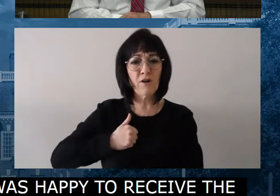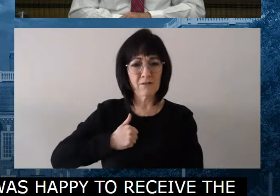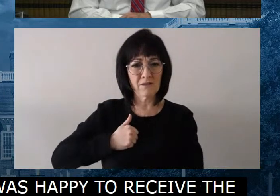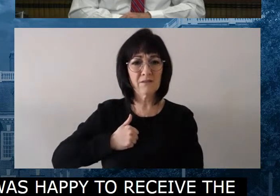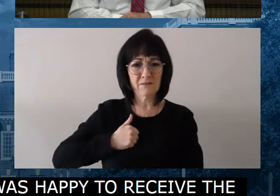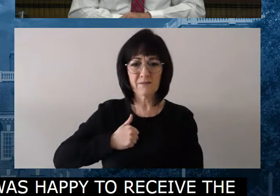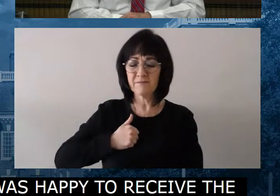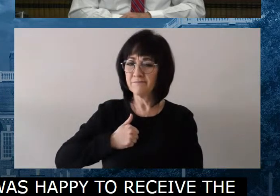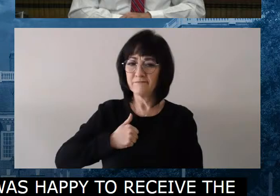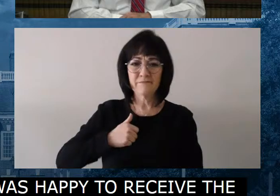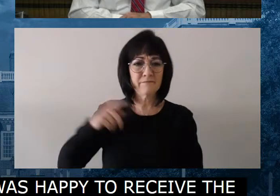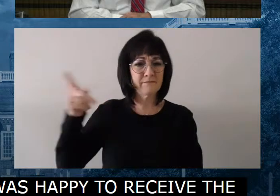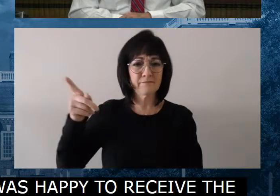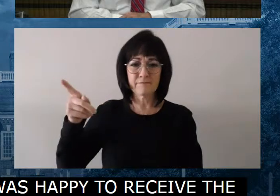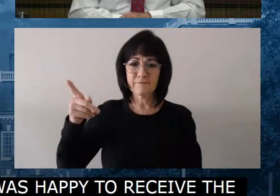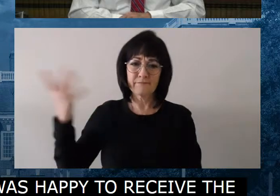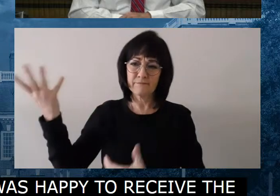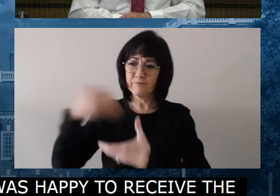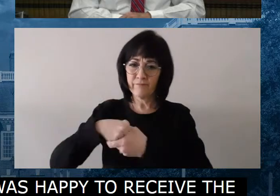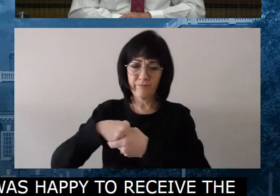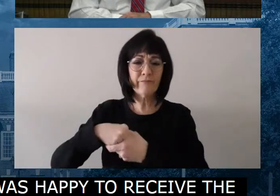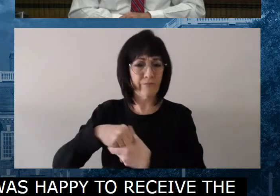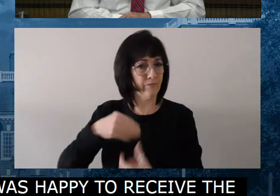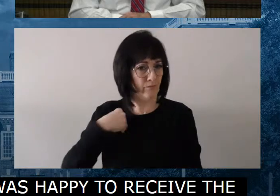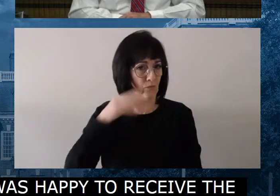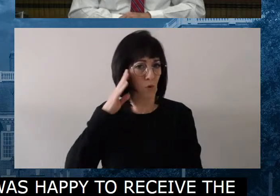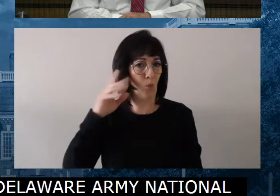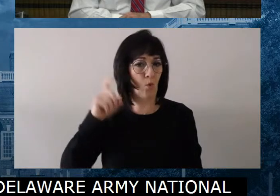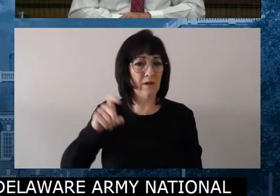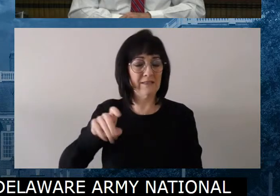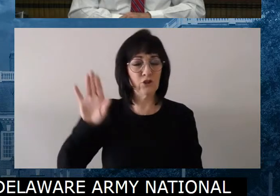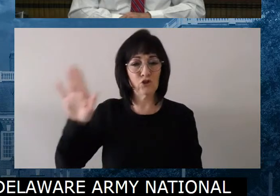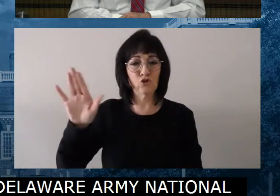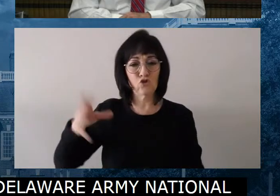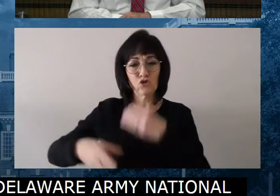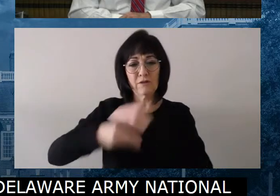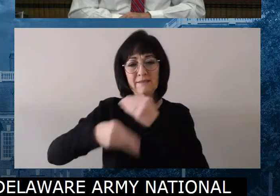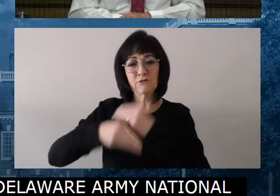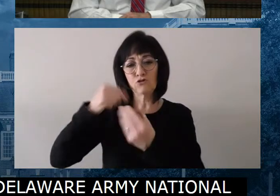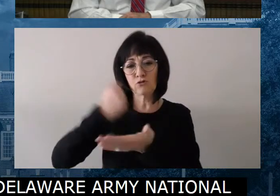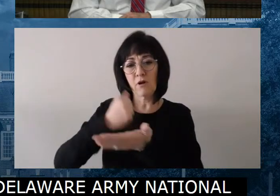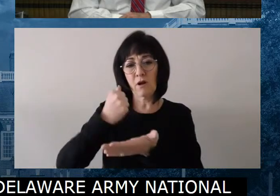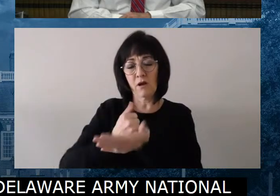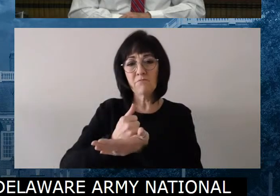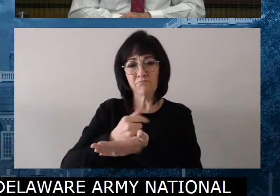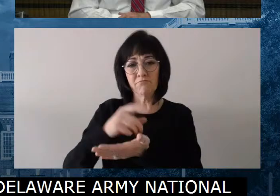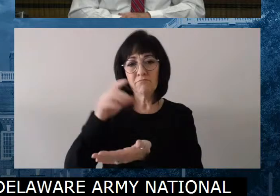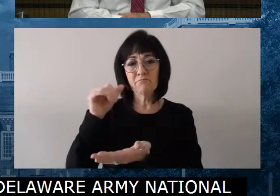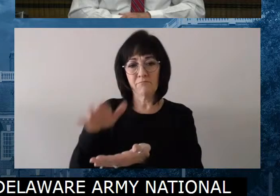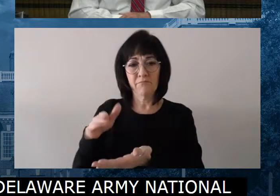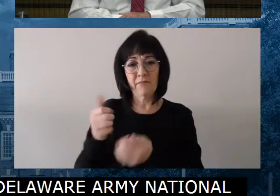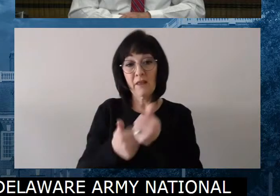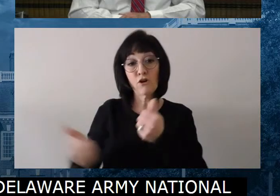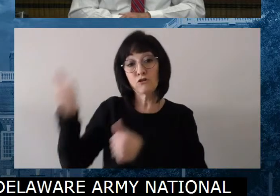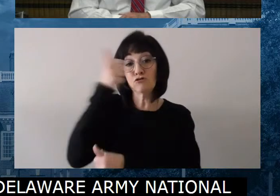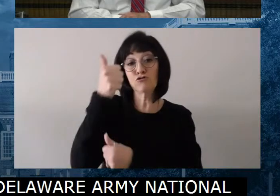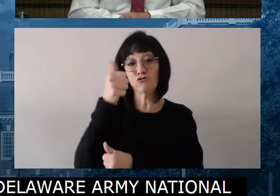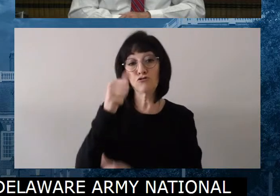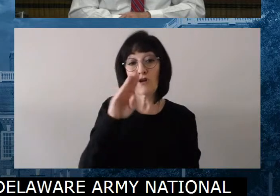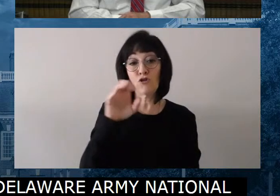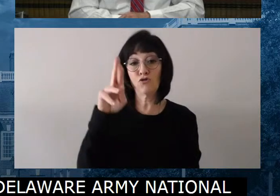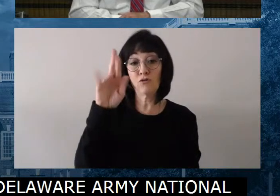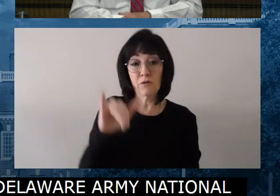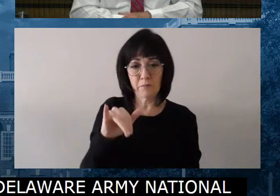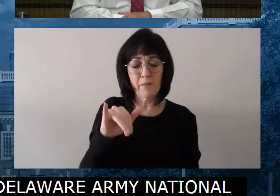We're gonna need their additional help. General Berry, our thanks to the work of your men and women there at the Army and